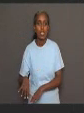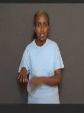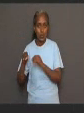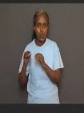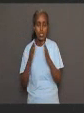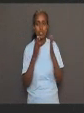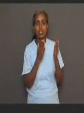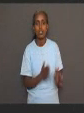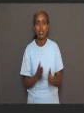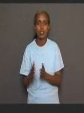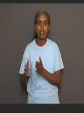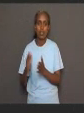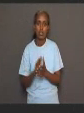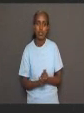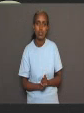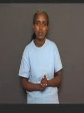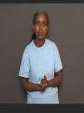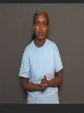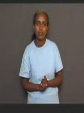Students, let's get ready.